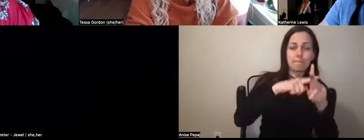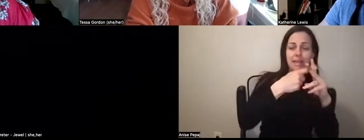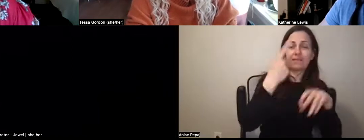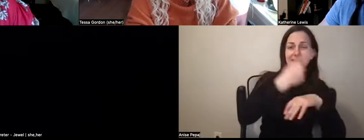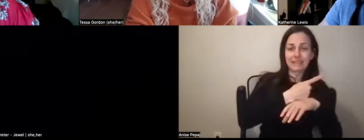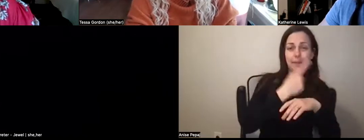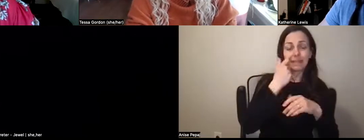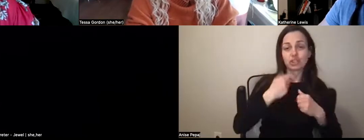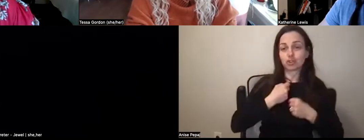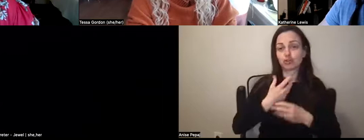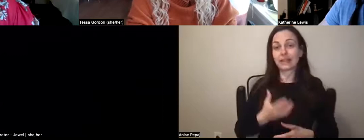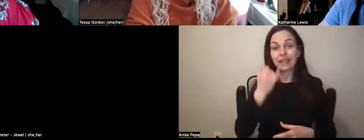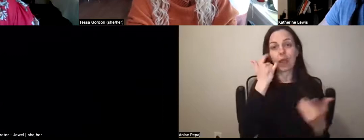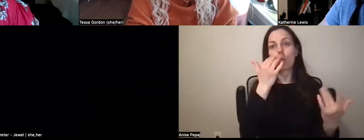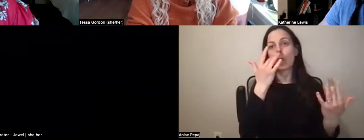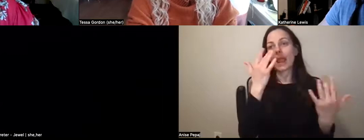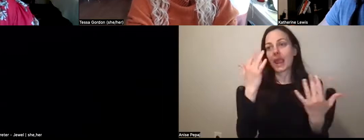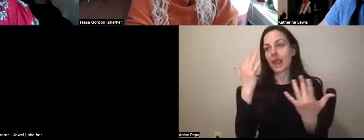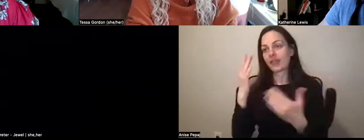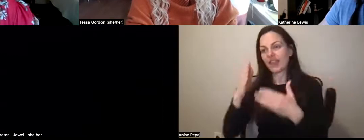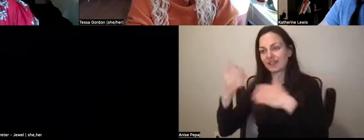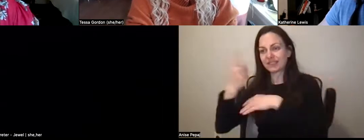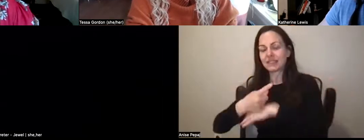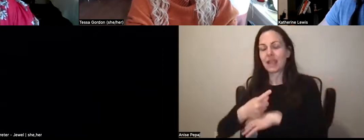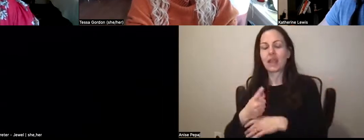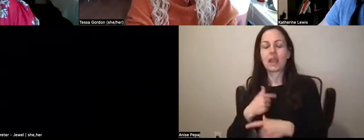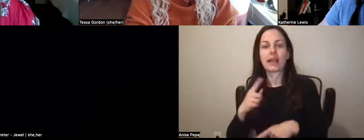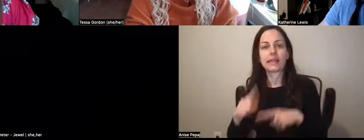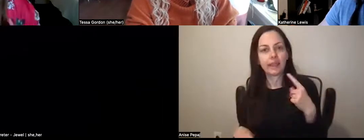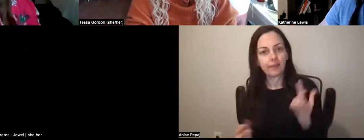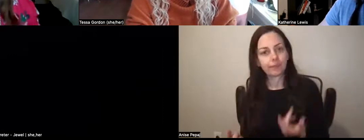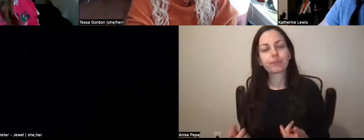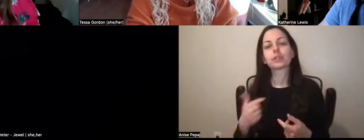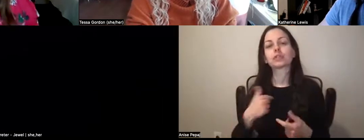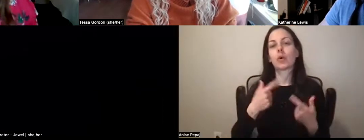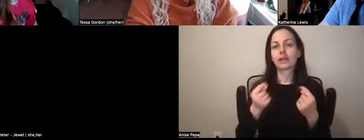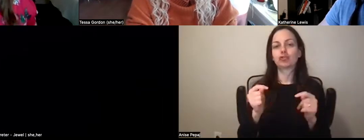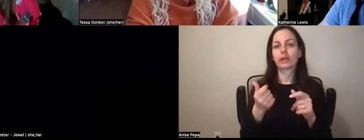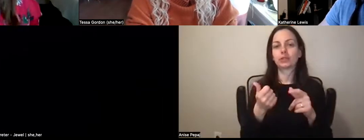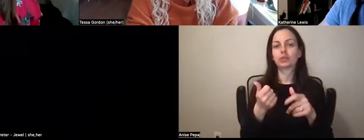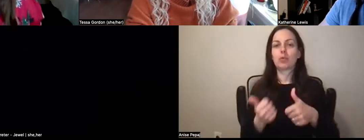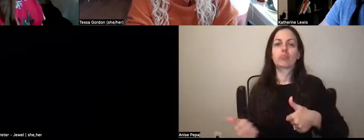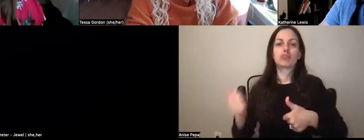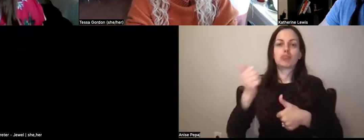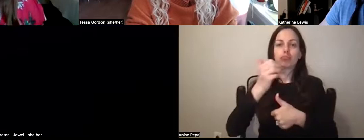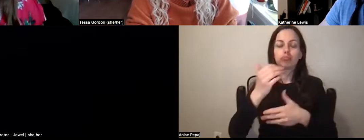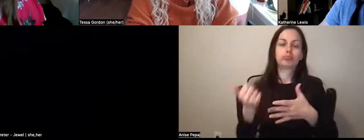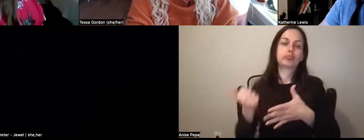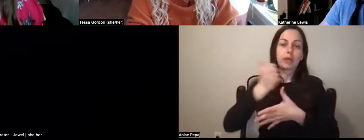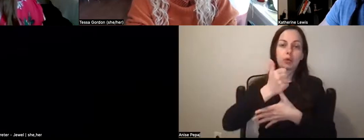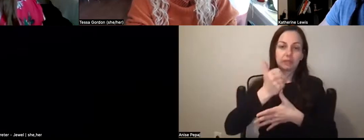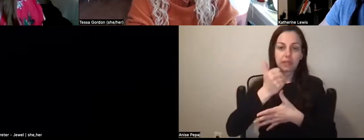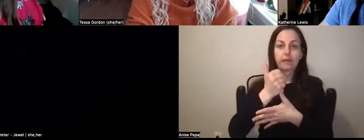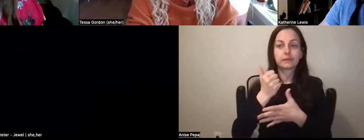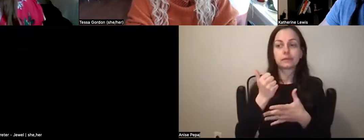when I'm already exhausted, things are really tough. So I try to prioritize those things that just are, emotionally a reminder that I